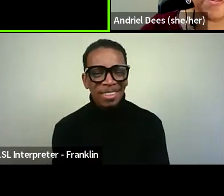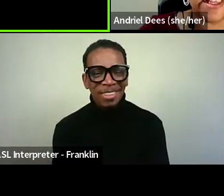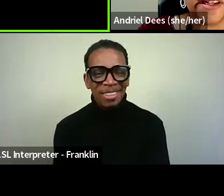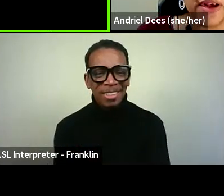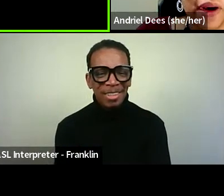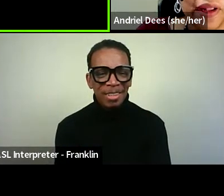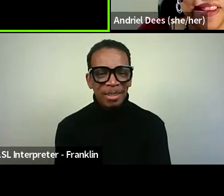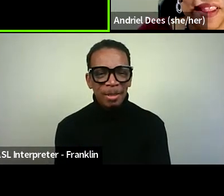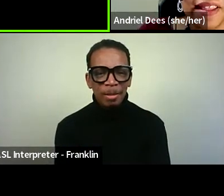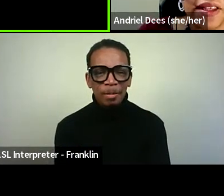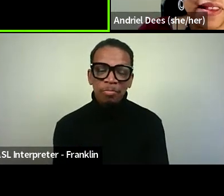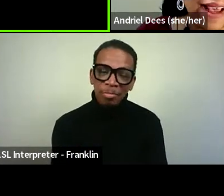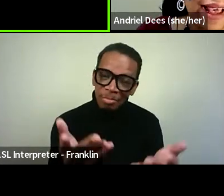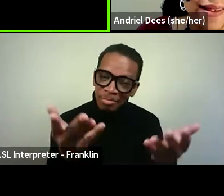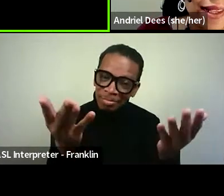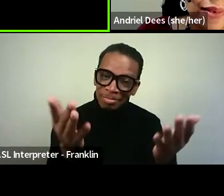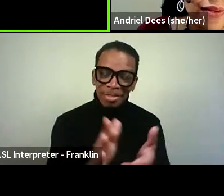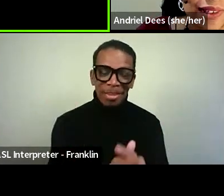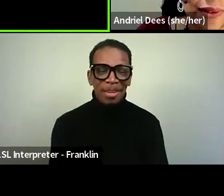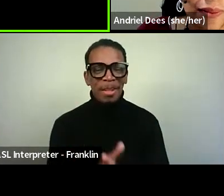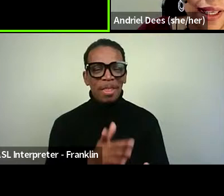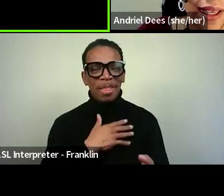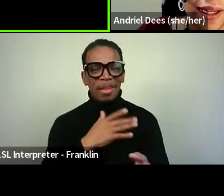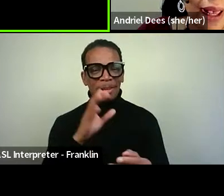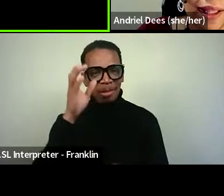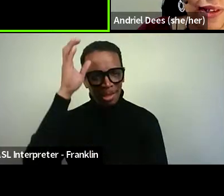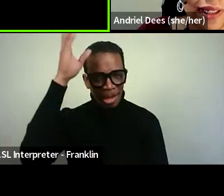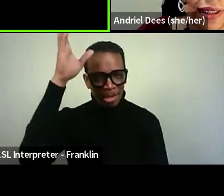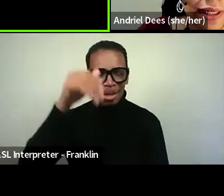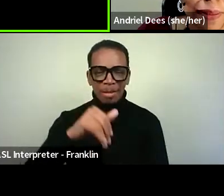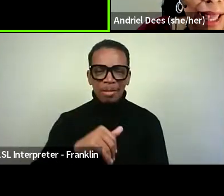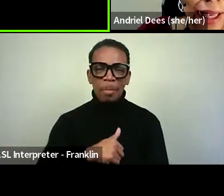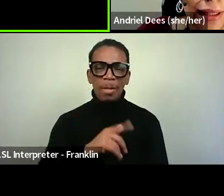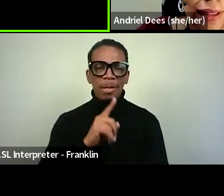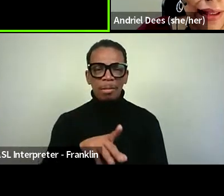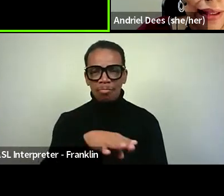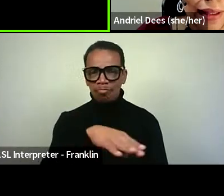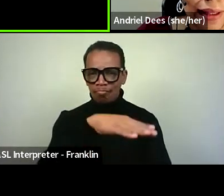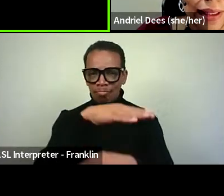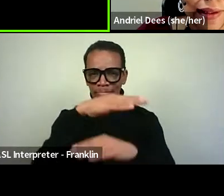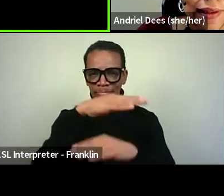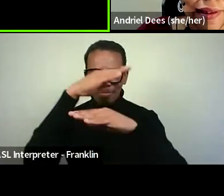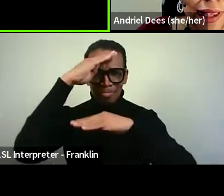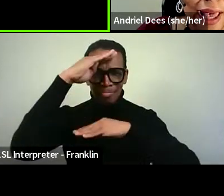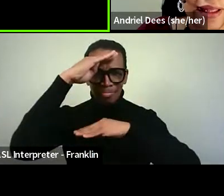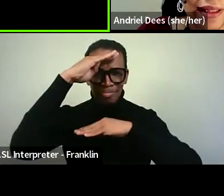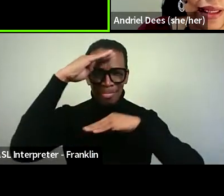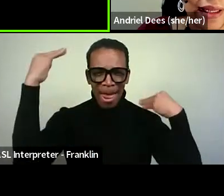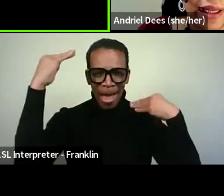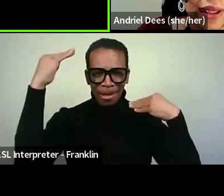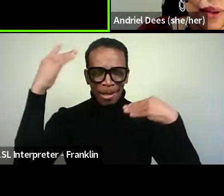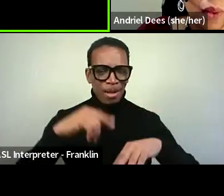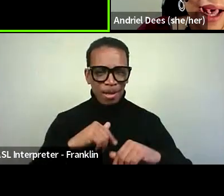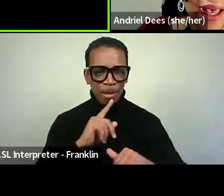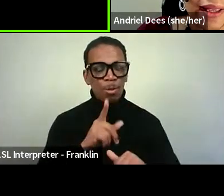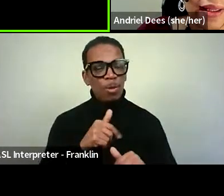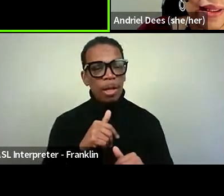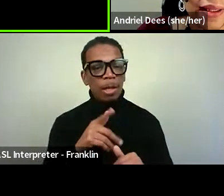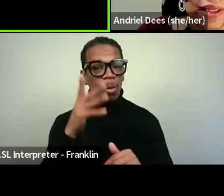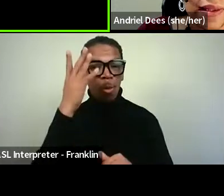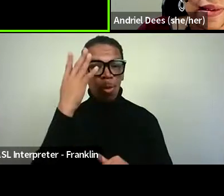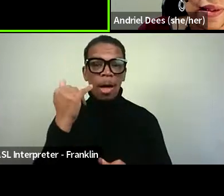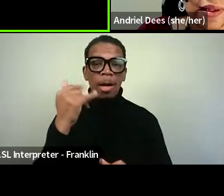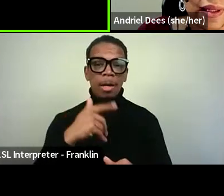You said it all. I think that the concept of just being unapologetically Black is exactly